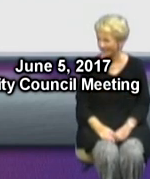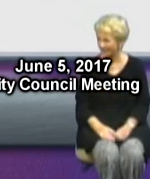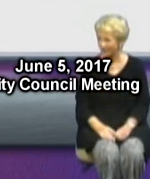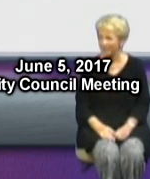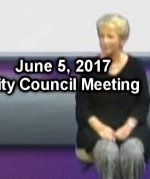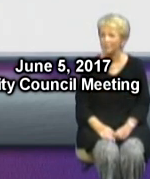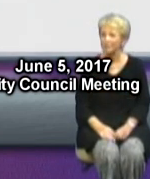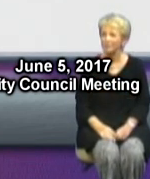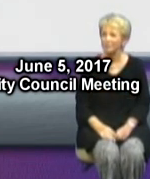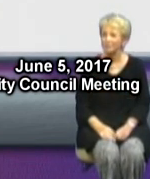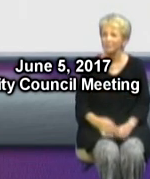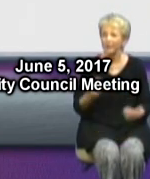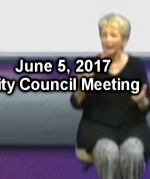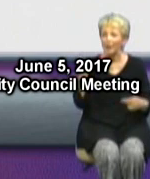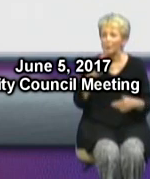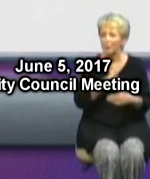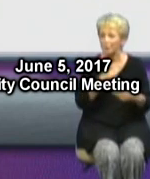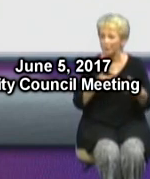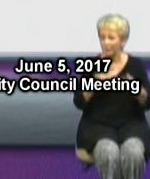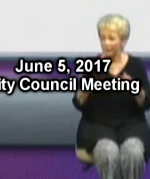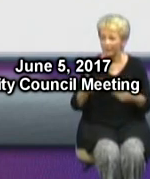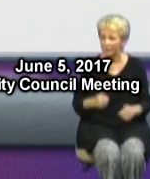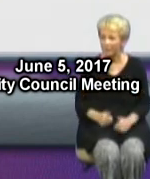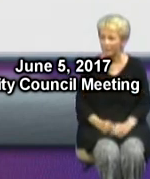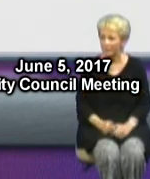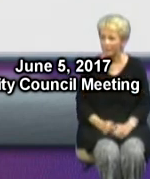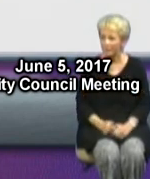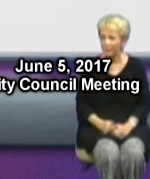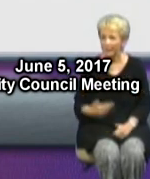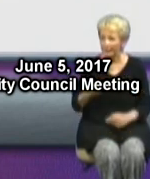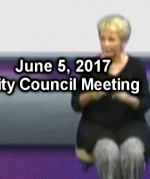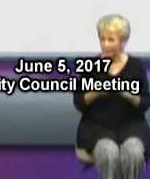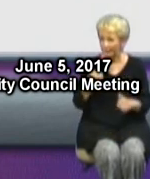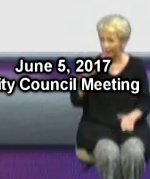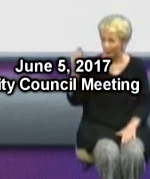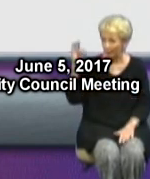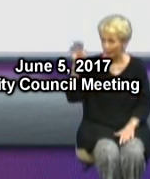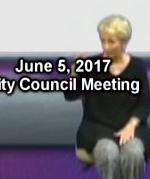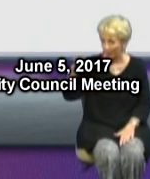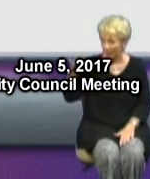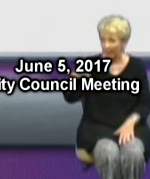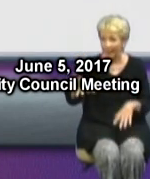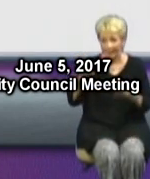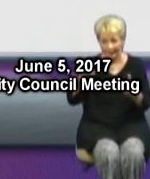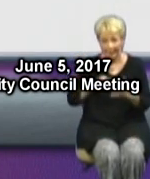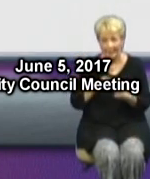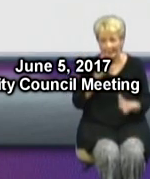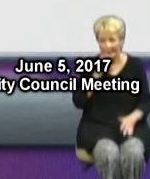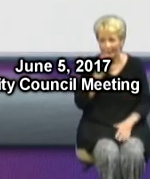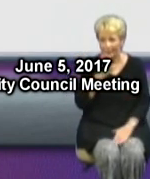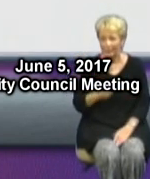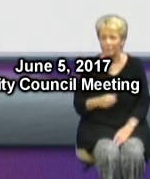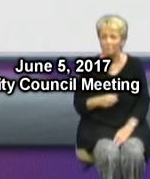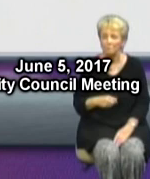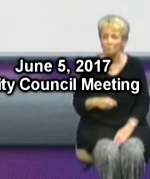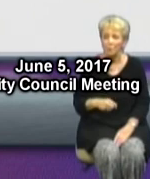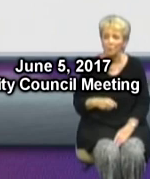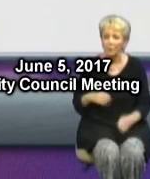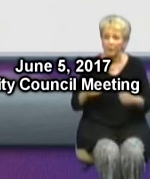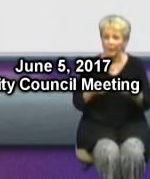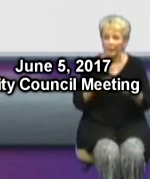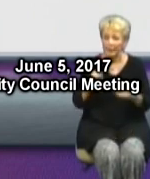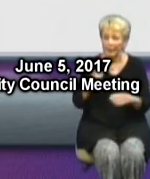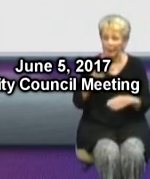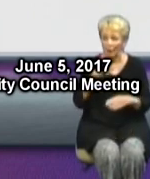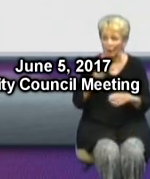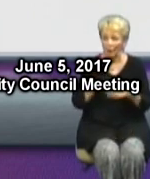So, all right, now we'll move on. So I get a little preachy sometimes because I take this stuff pretty seriously. The downtown tax